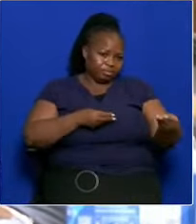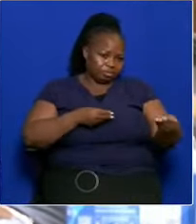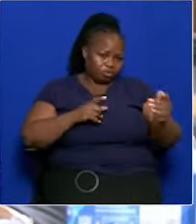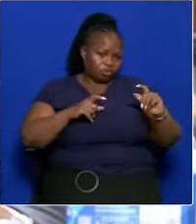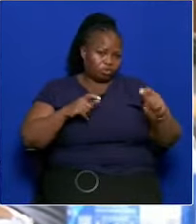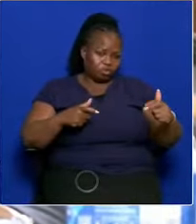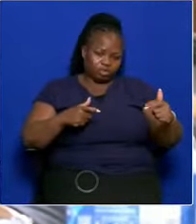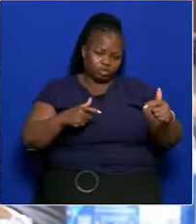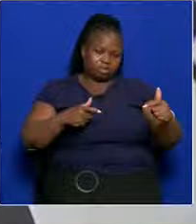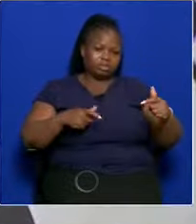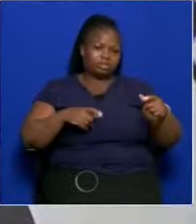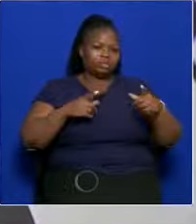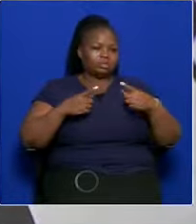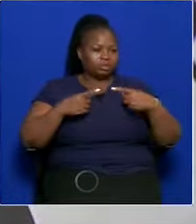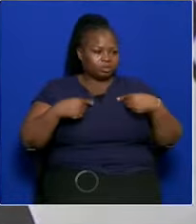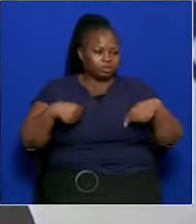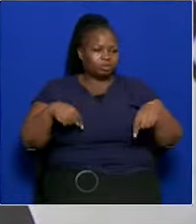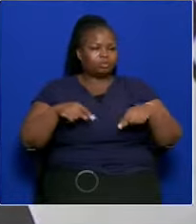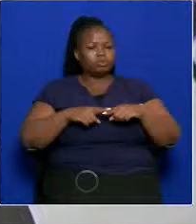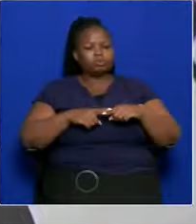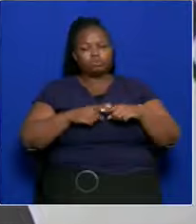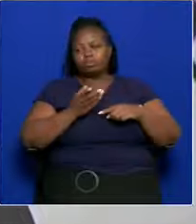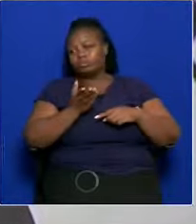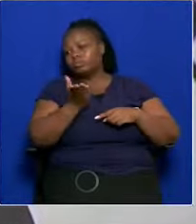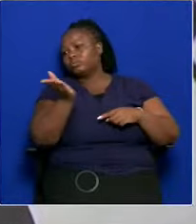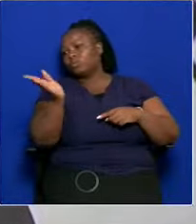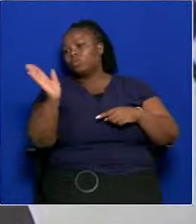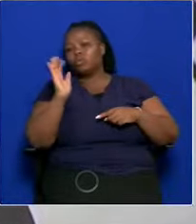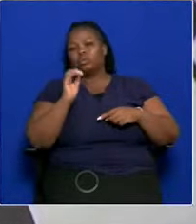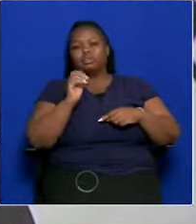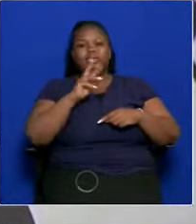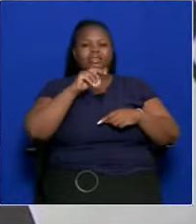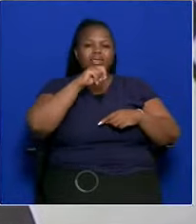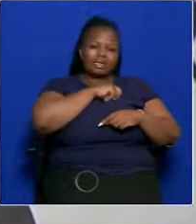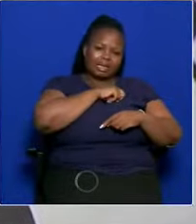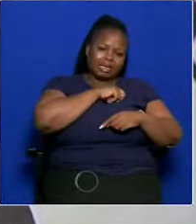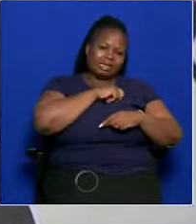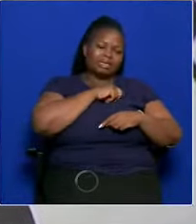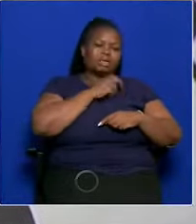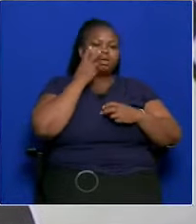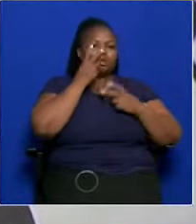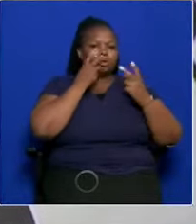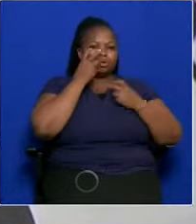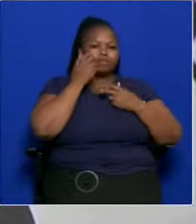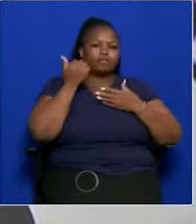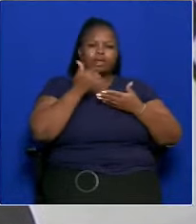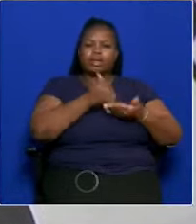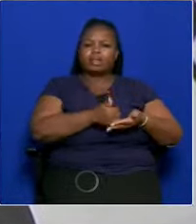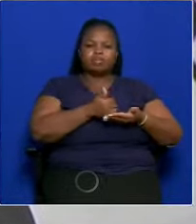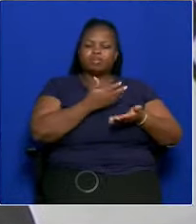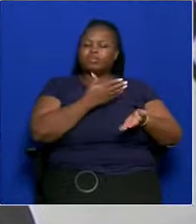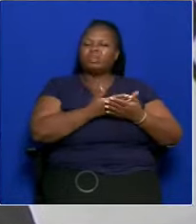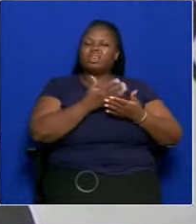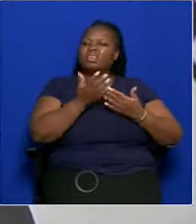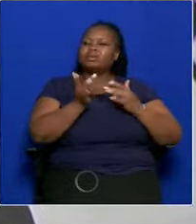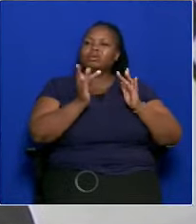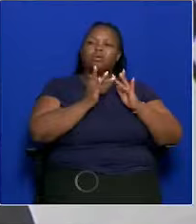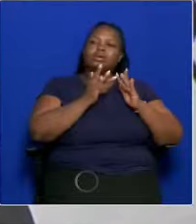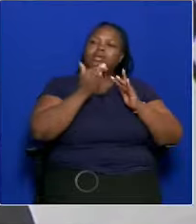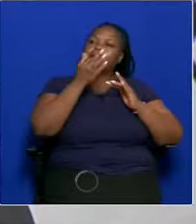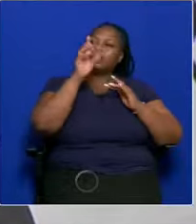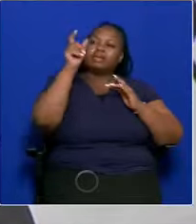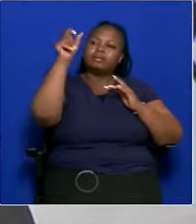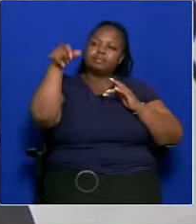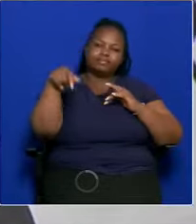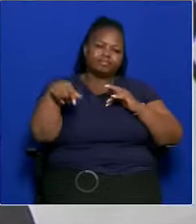to everybody, including to KZN, looking for assistance. He can go to anybody, irrespective of